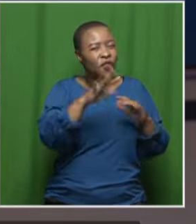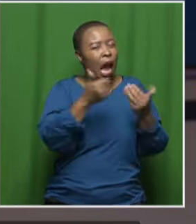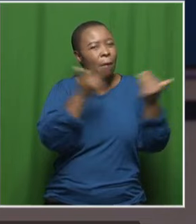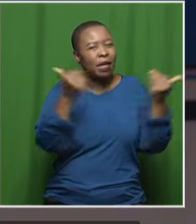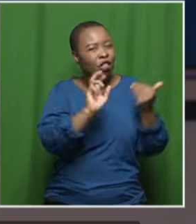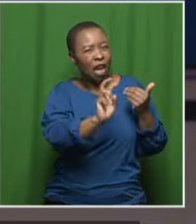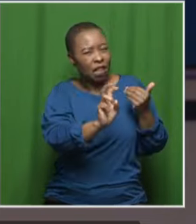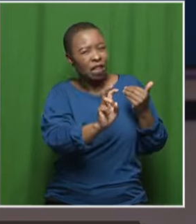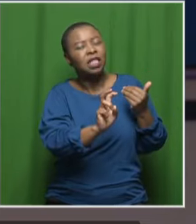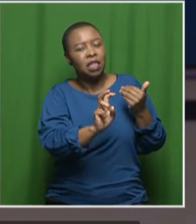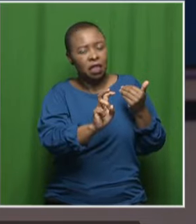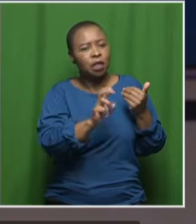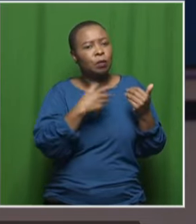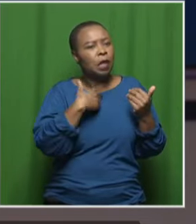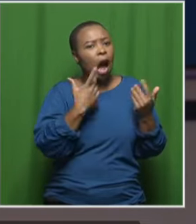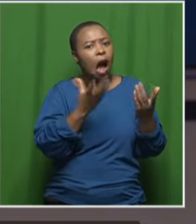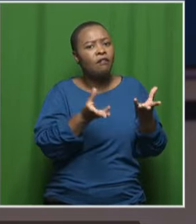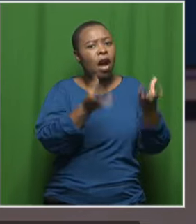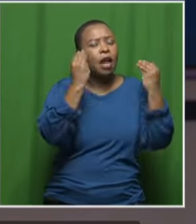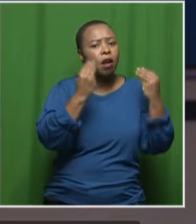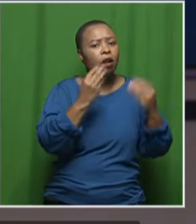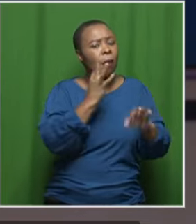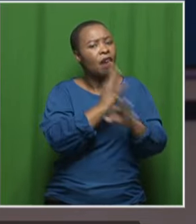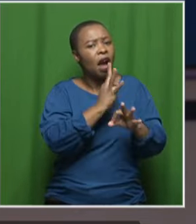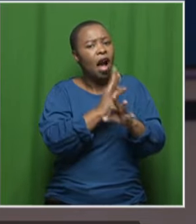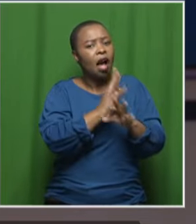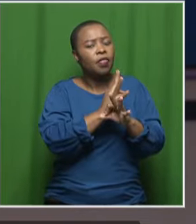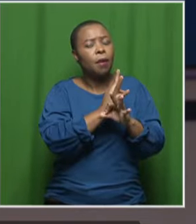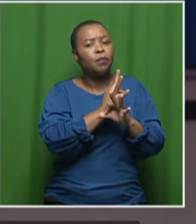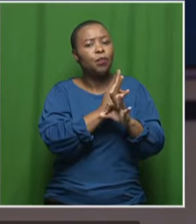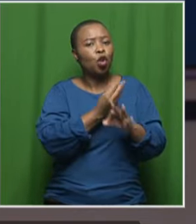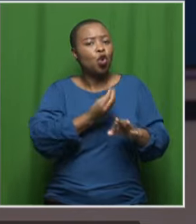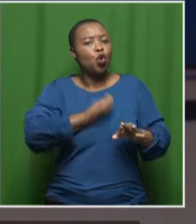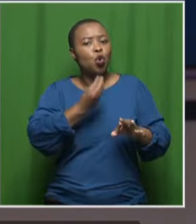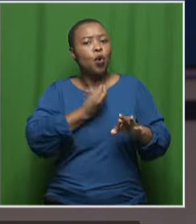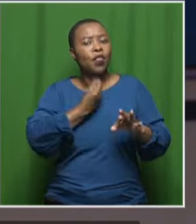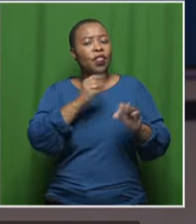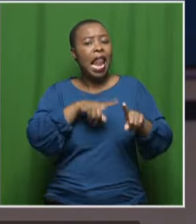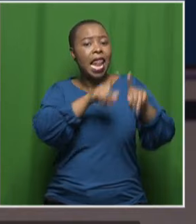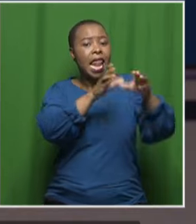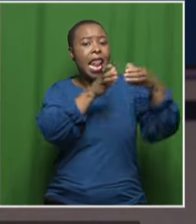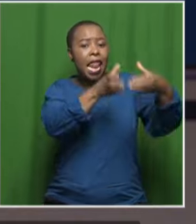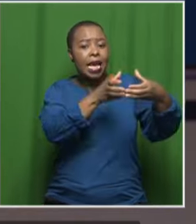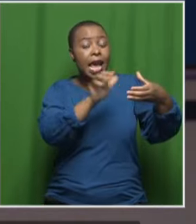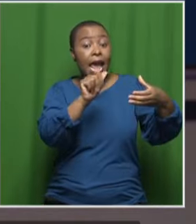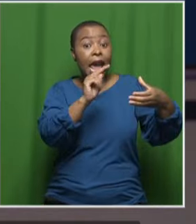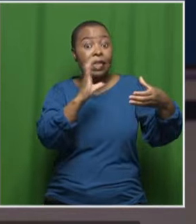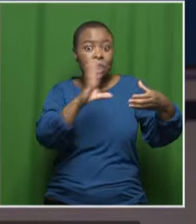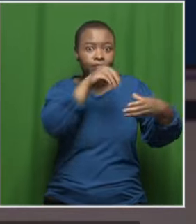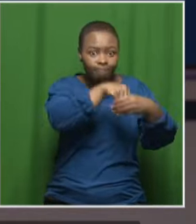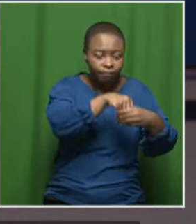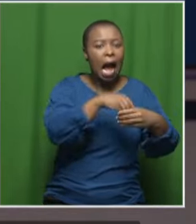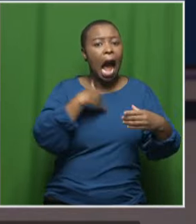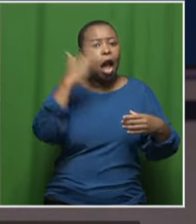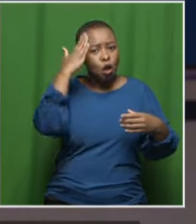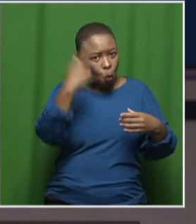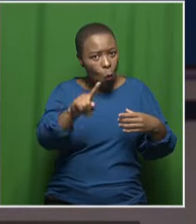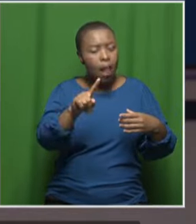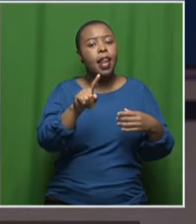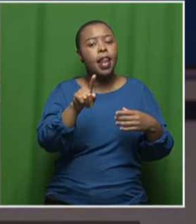later that my father had been involved in the Youth League of the ANC. I knew my brother was involved because he was the